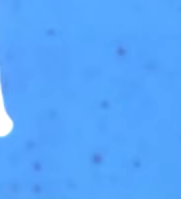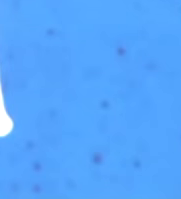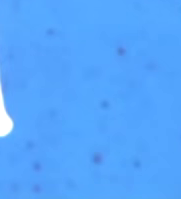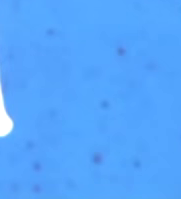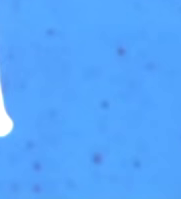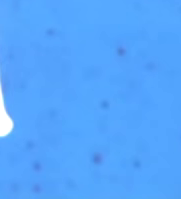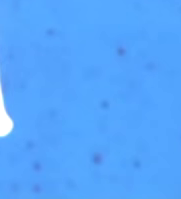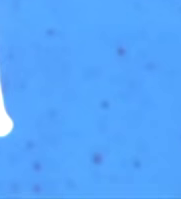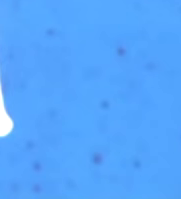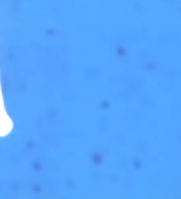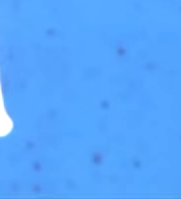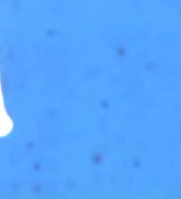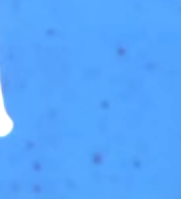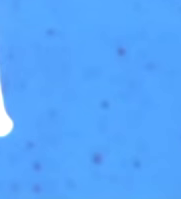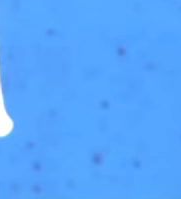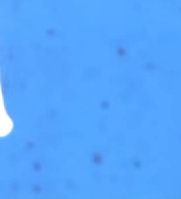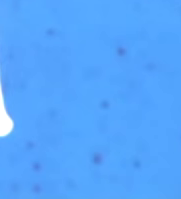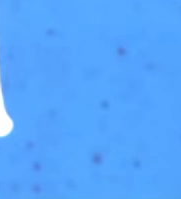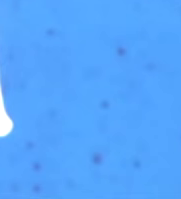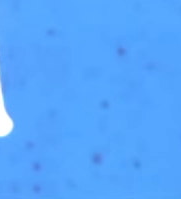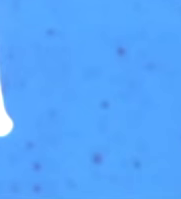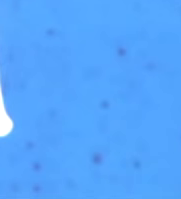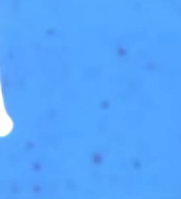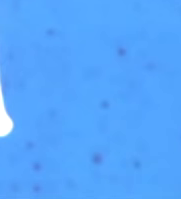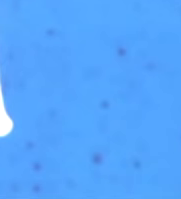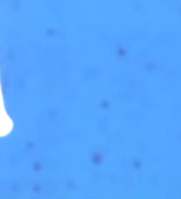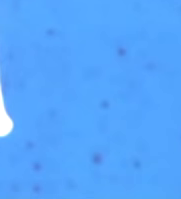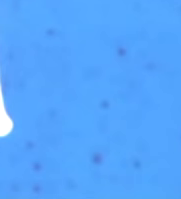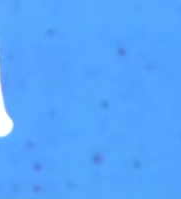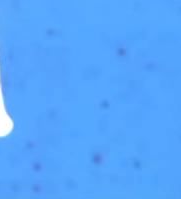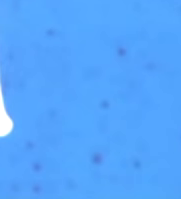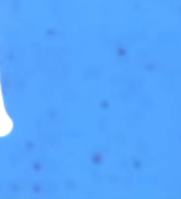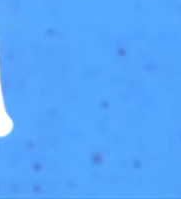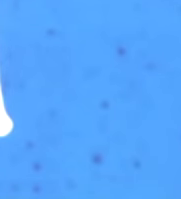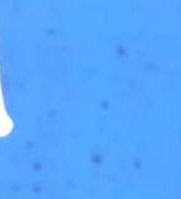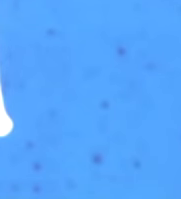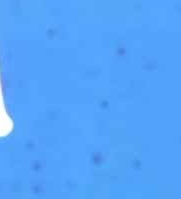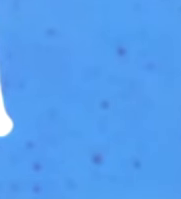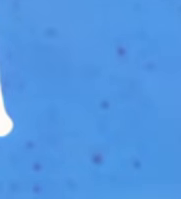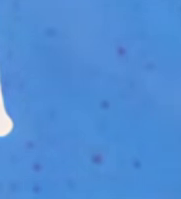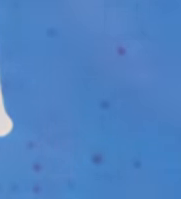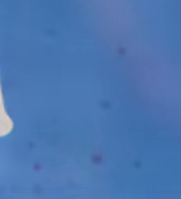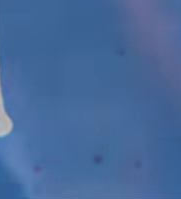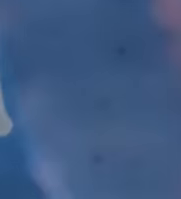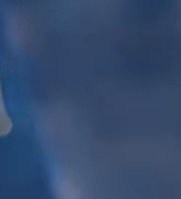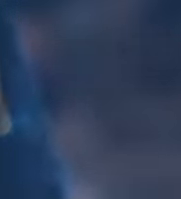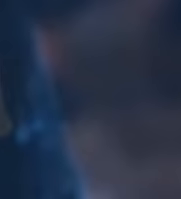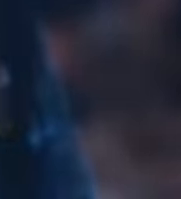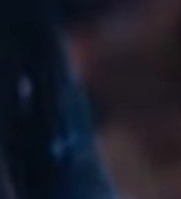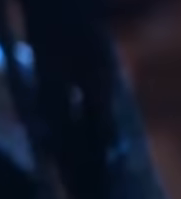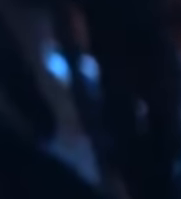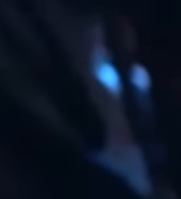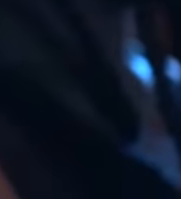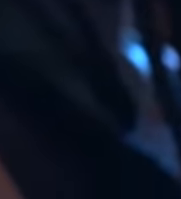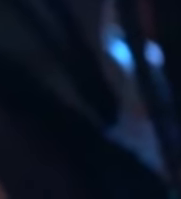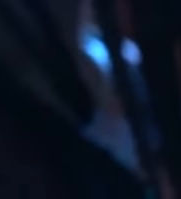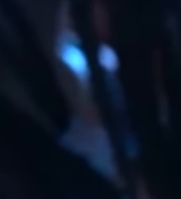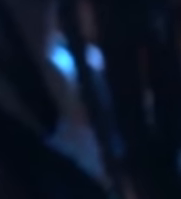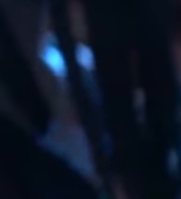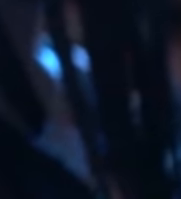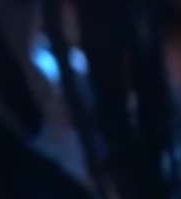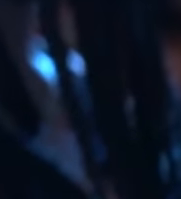Yes, Lord. Yes, Lord. Yes, Lord. Yes, Lord. Yes, Lord. Pray for safety. Pray for protection.